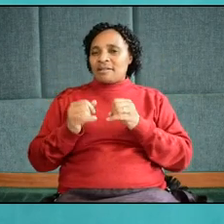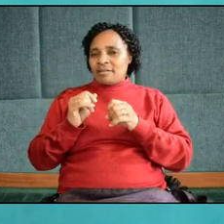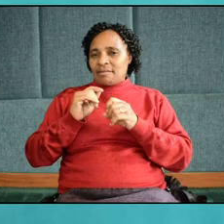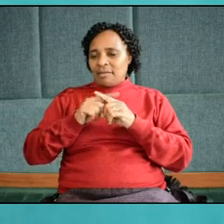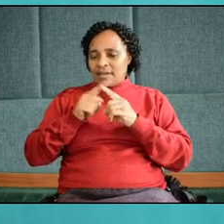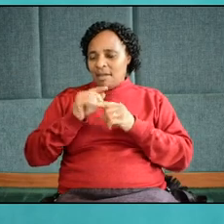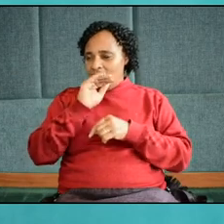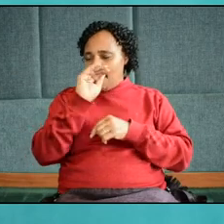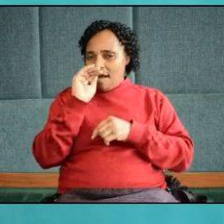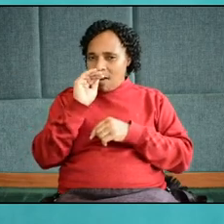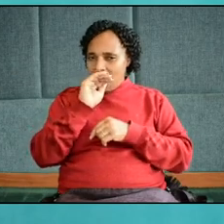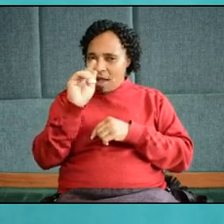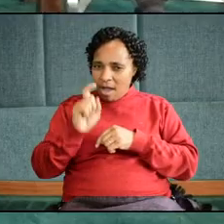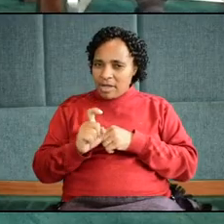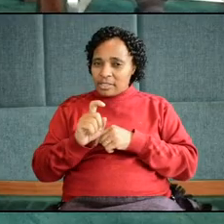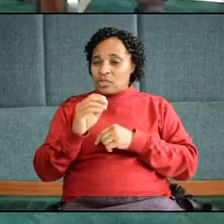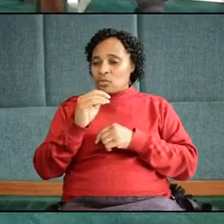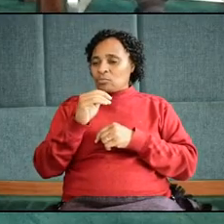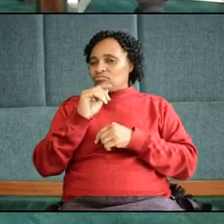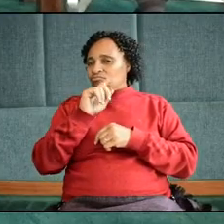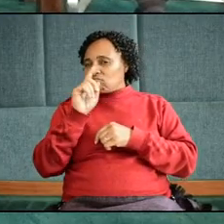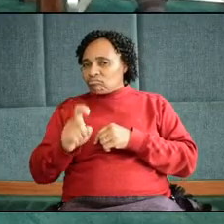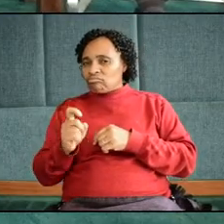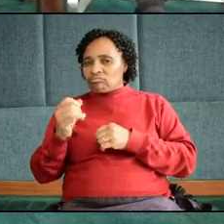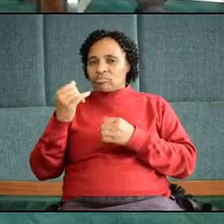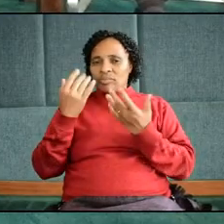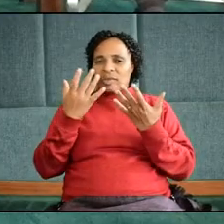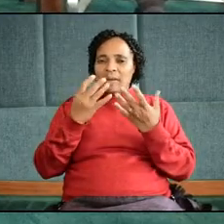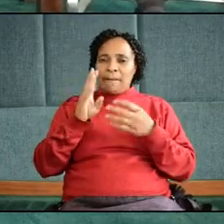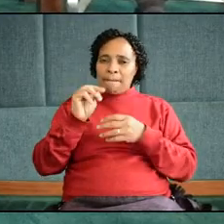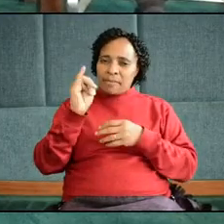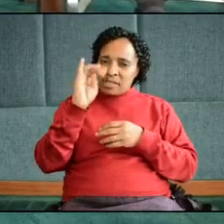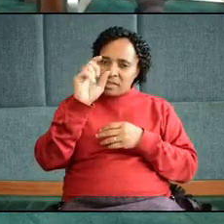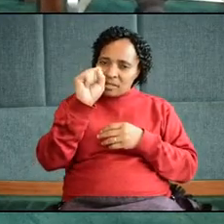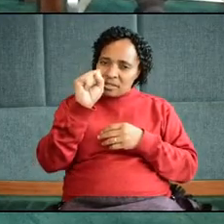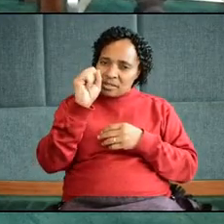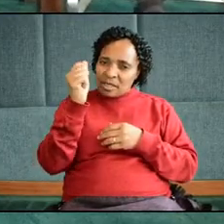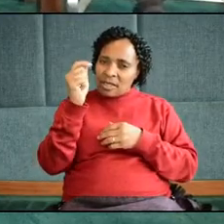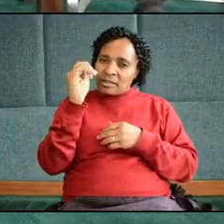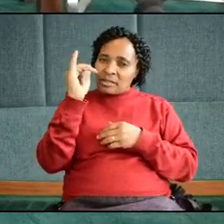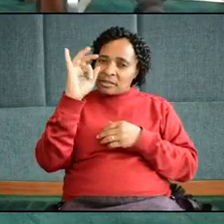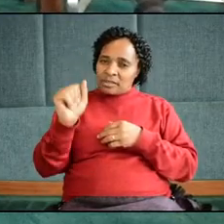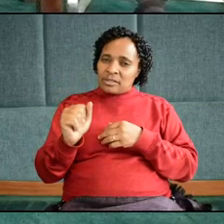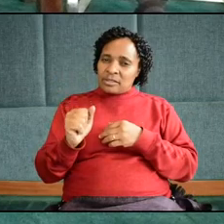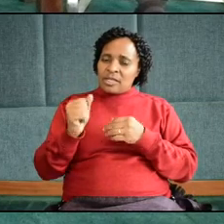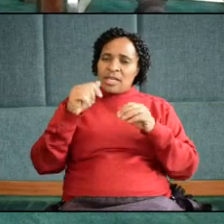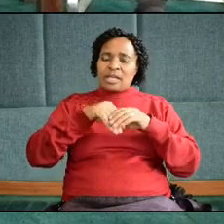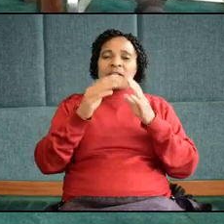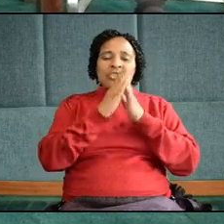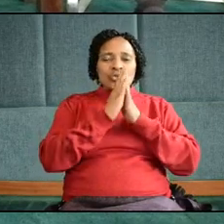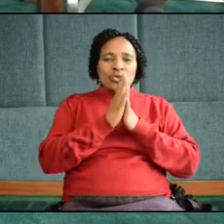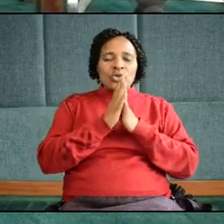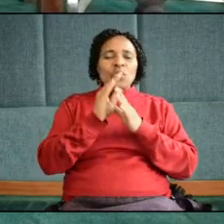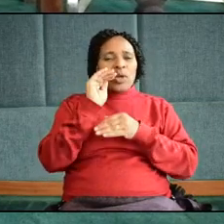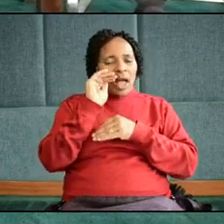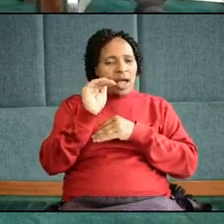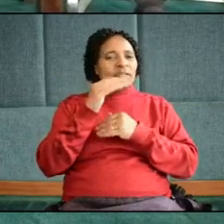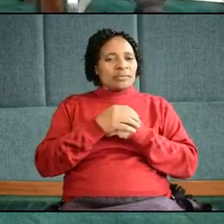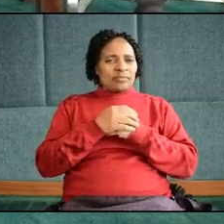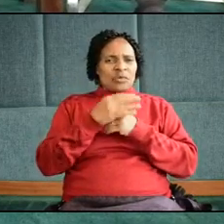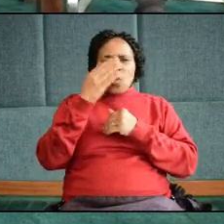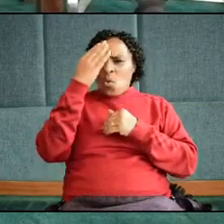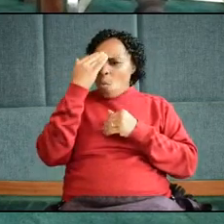of the story section. Misati, will you take us through that? Writing the out of the story, we are asked, why